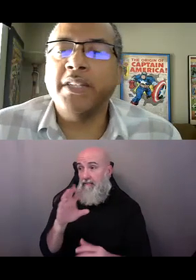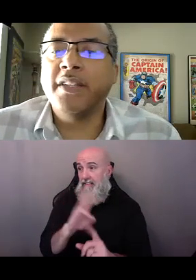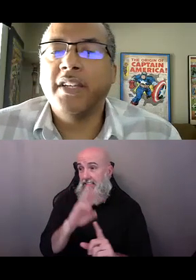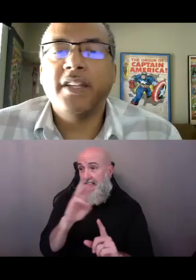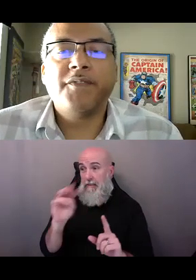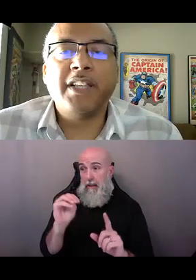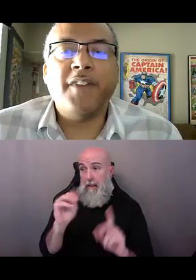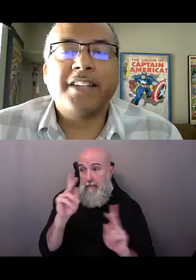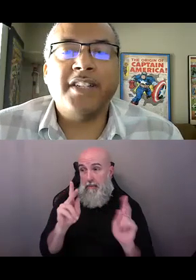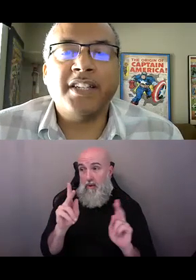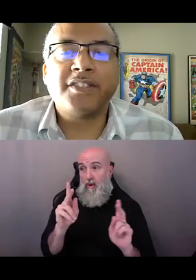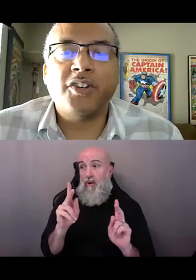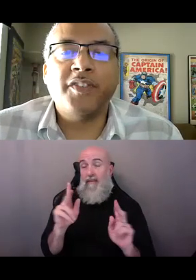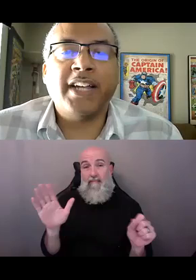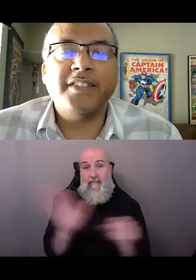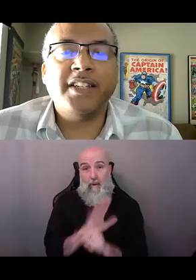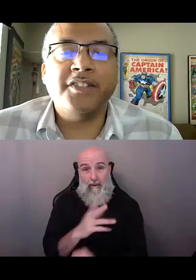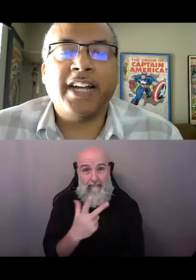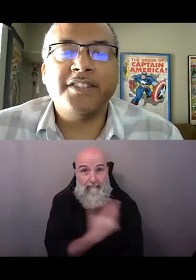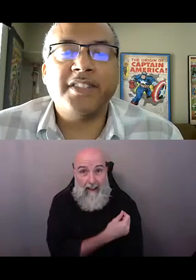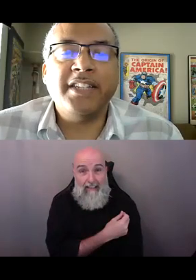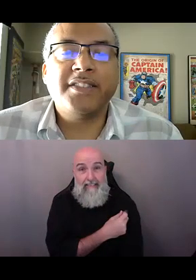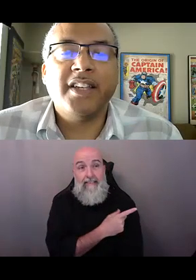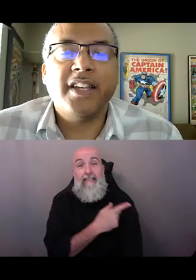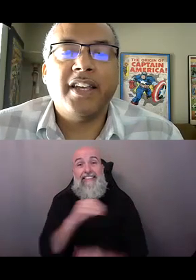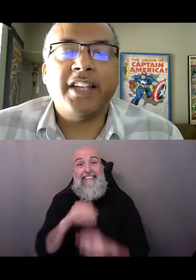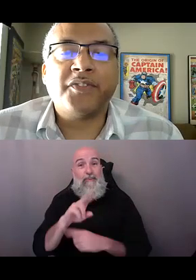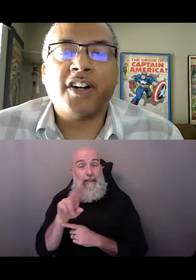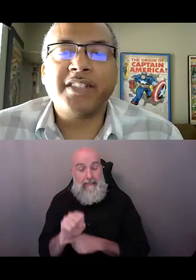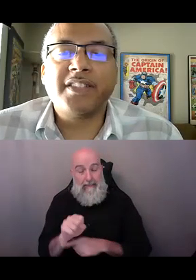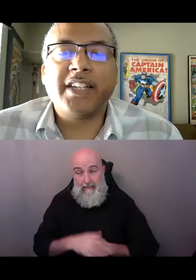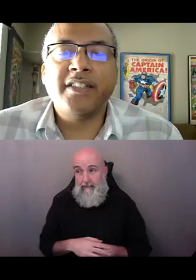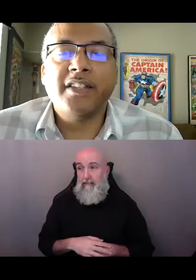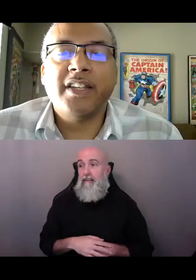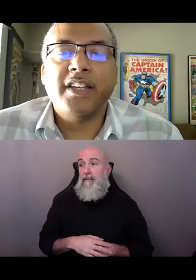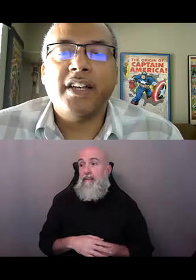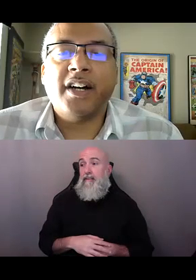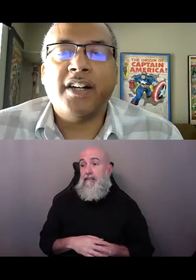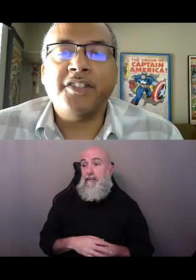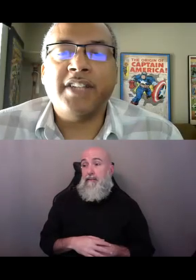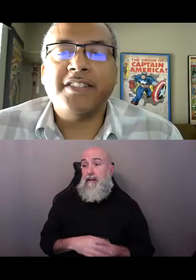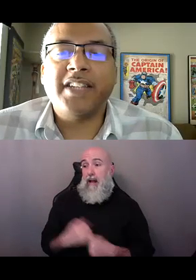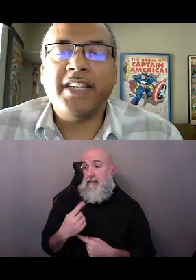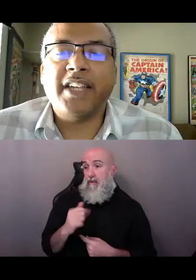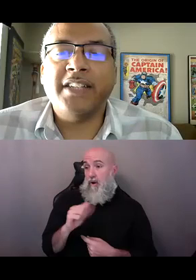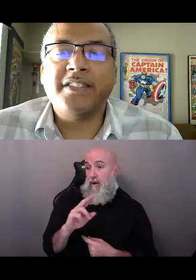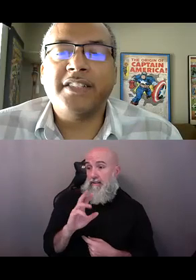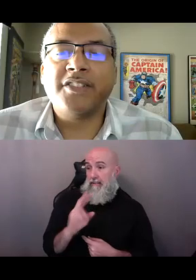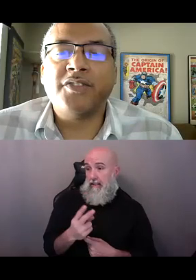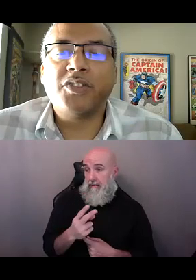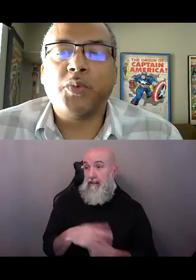have been fully vaccinated against COVID-19 in the United States. As of August 2nd, the United States